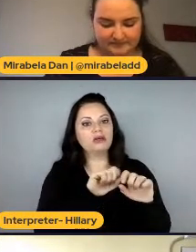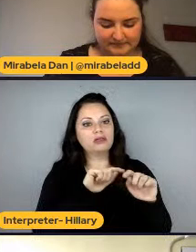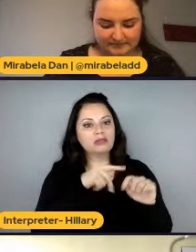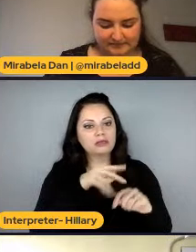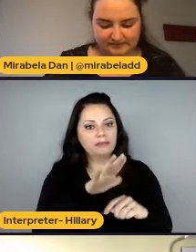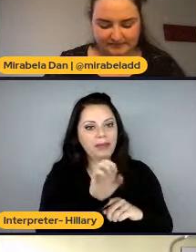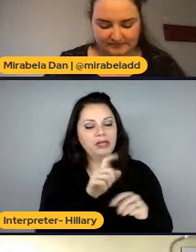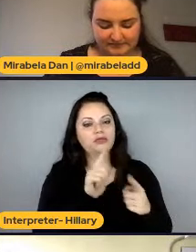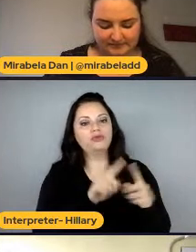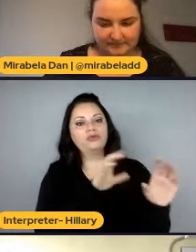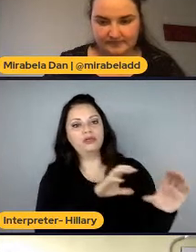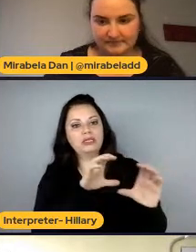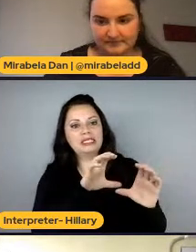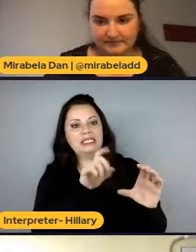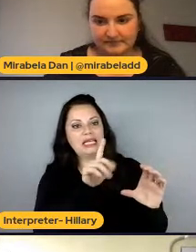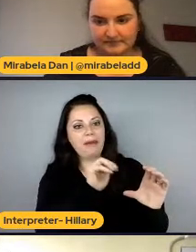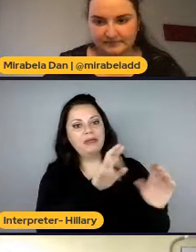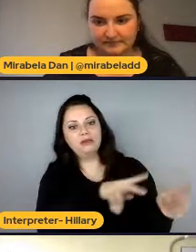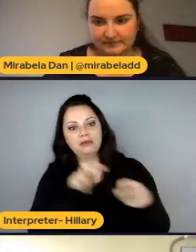CDK?